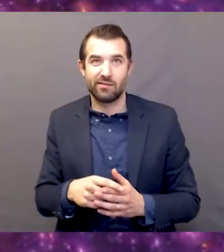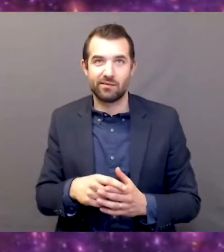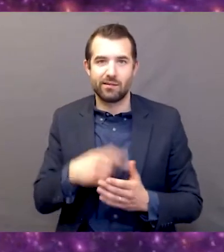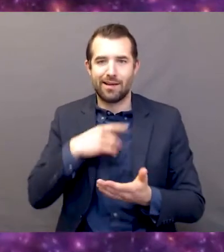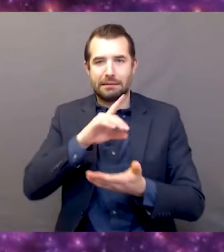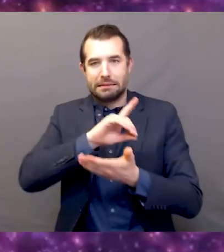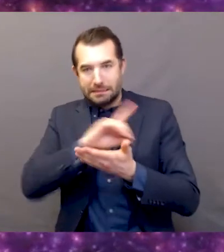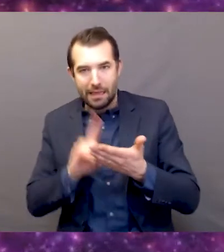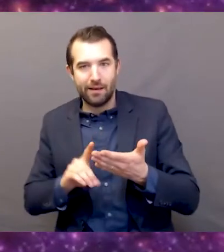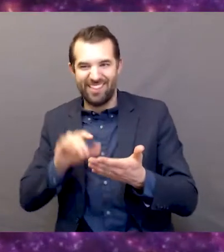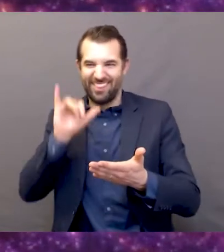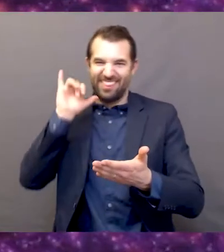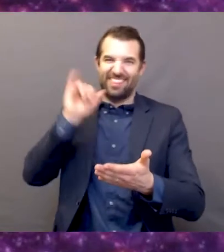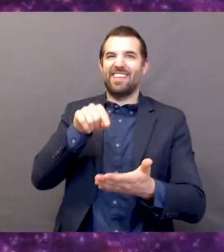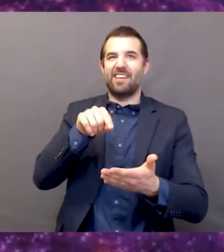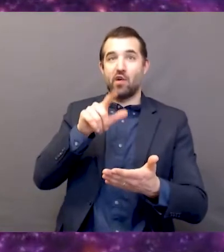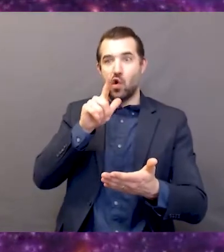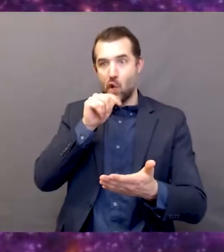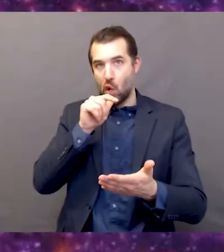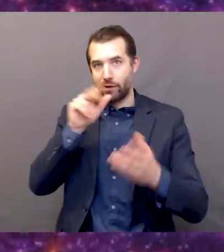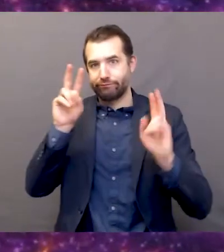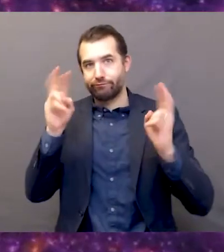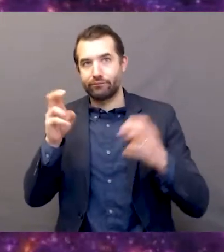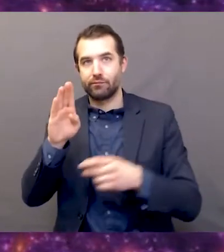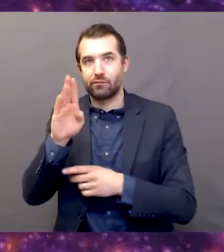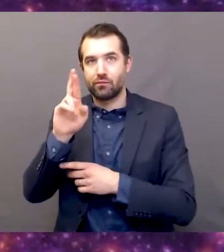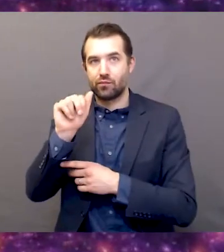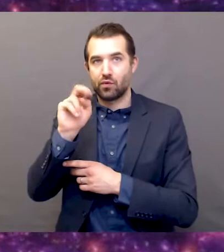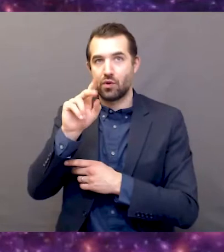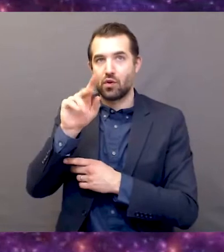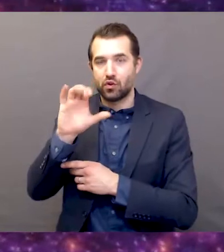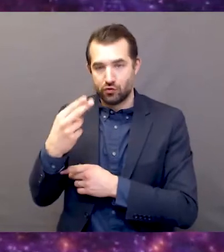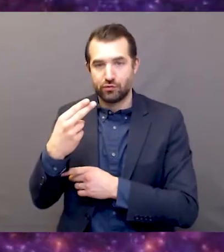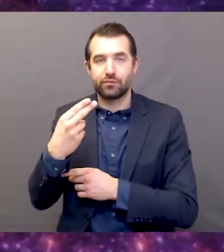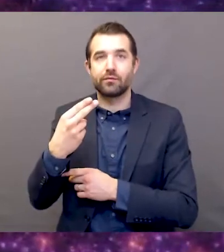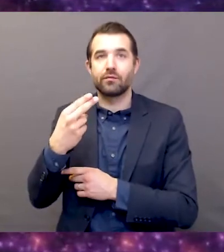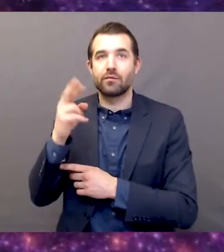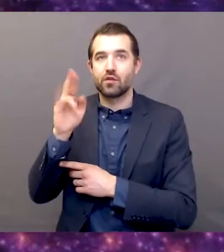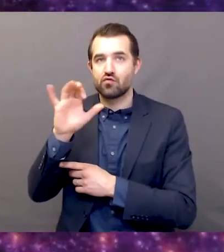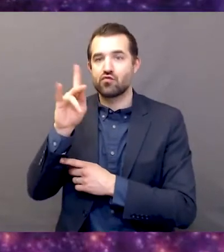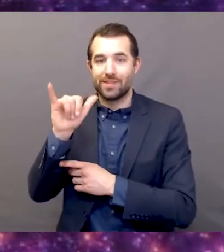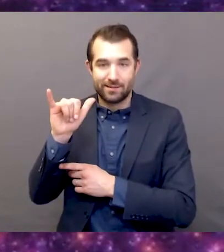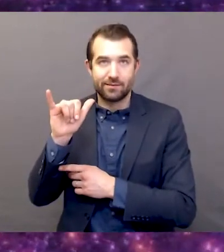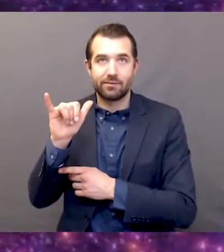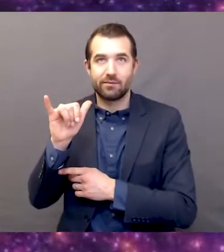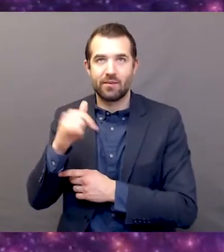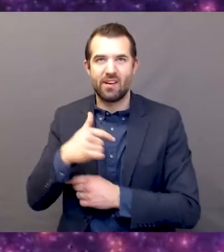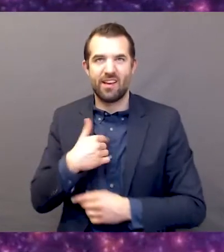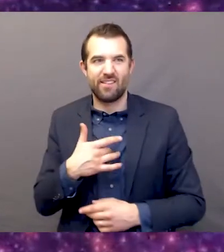quote from Branch Rickey. And so perhaps while it's not been completely designed, at least I feel that I've